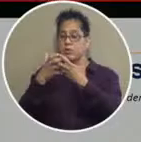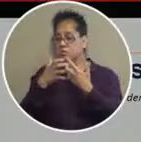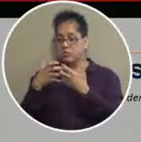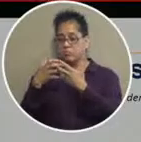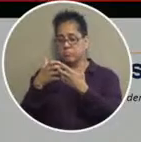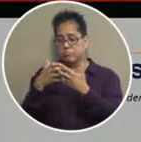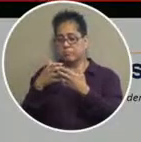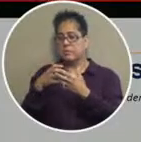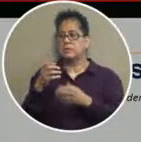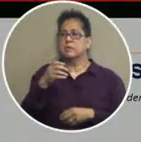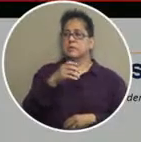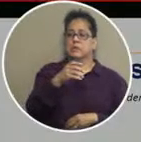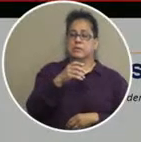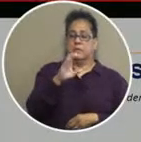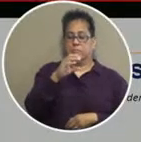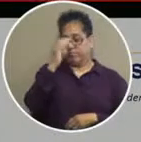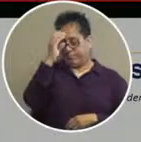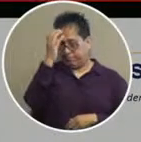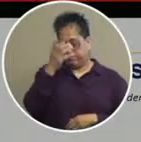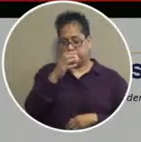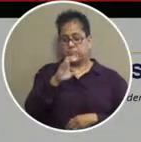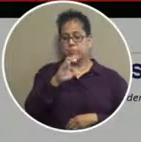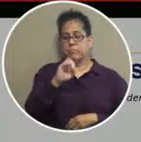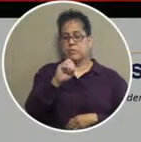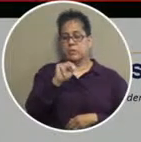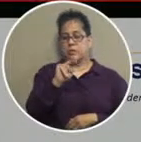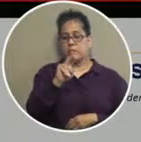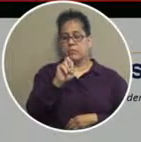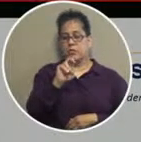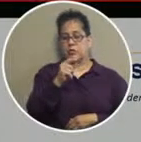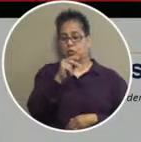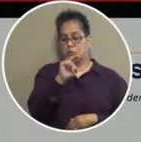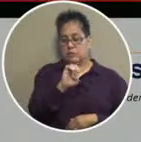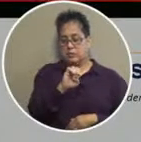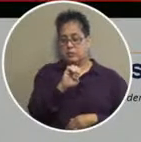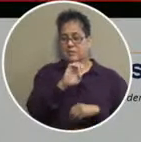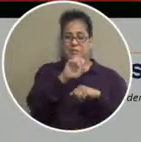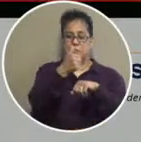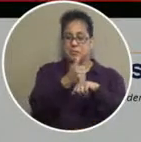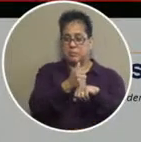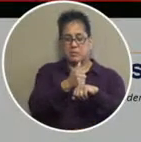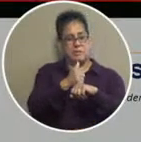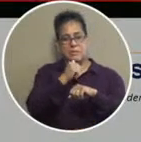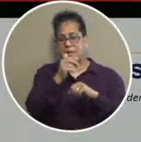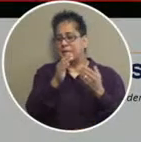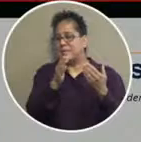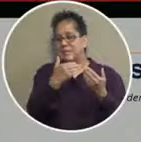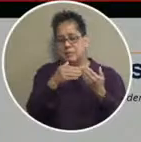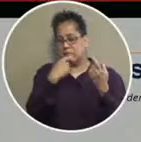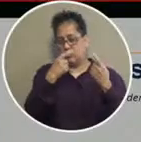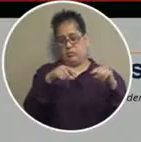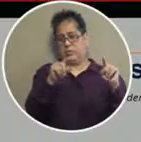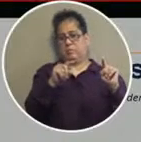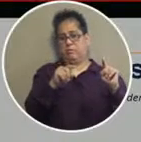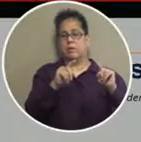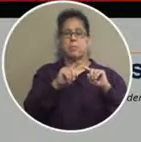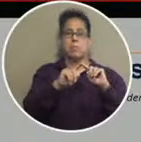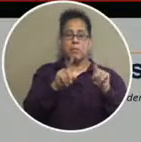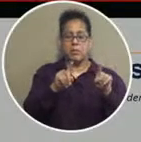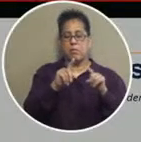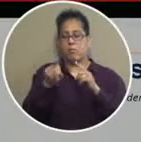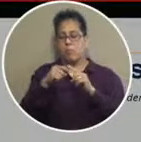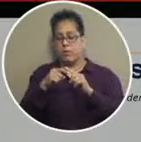about. The concepts of convergence, innovation, and implementation are not easy to achieve, but when